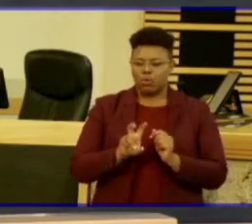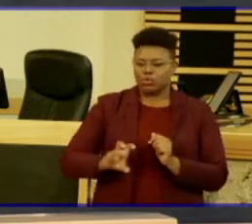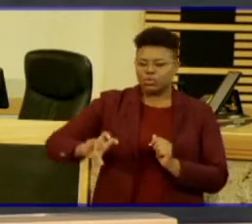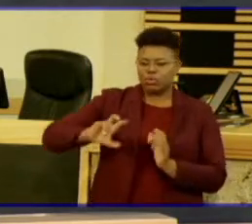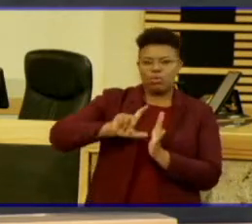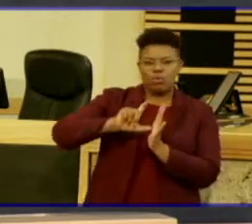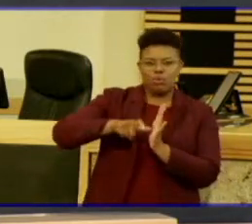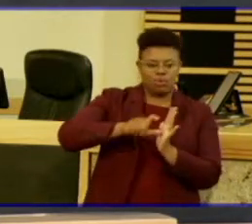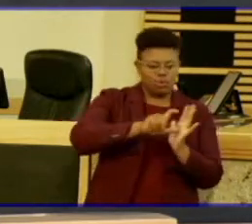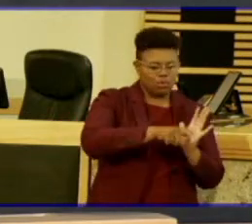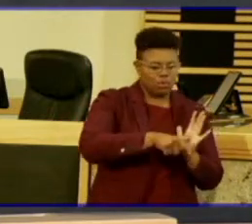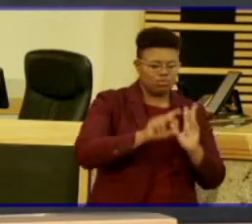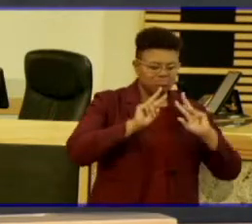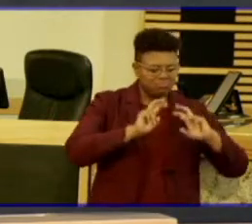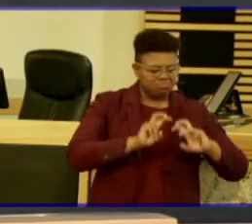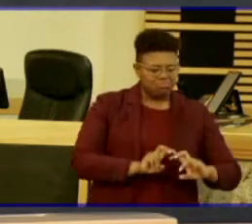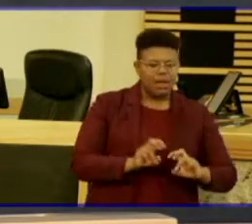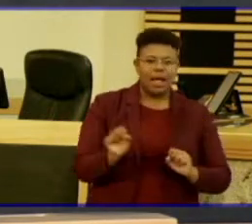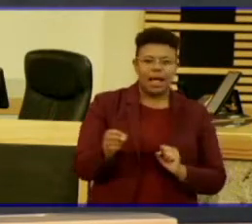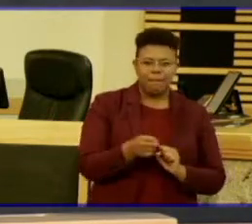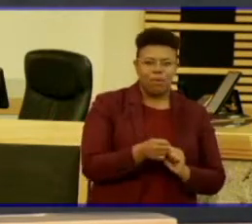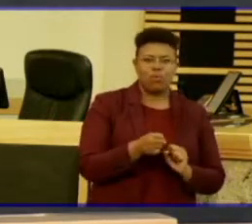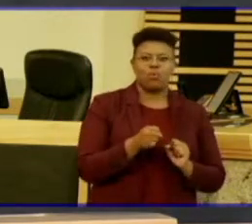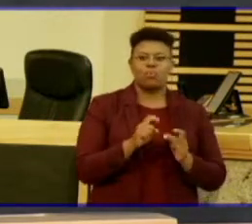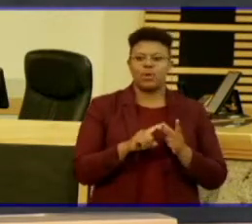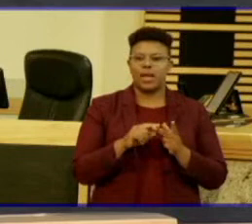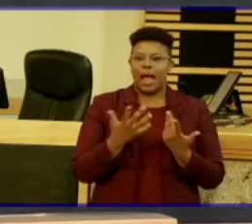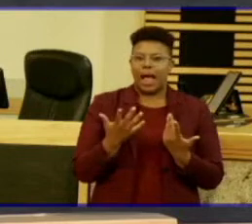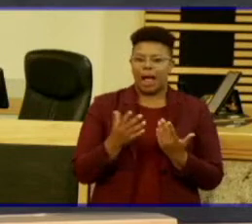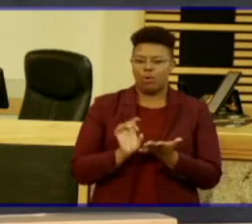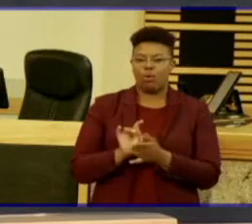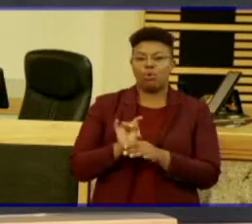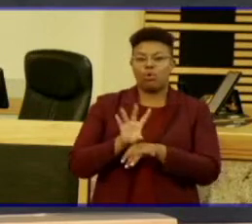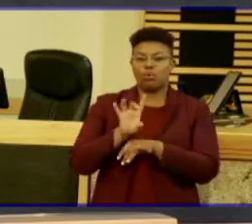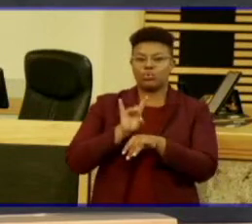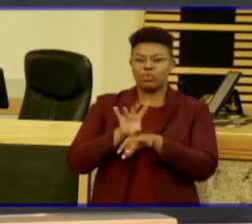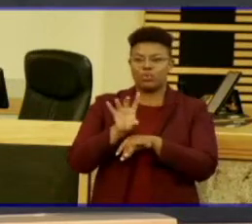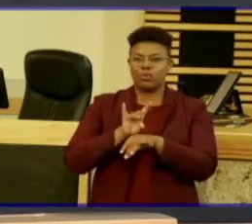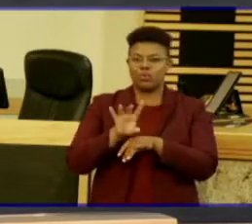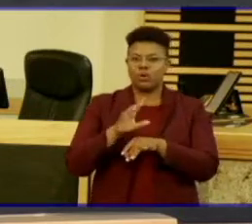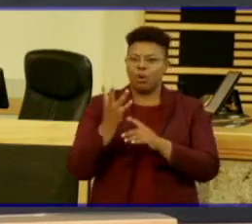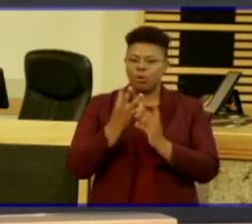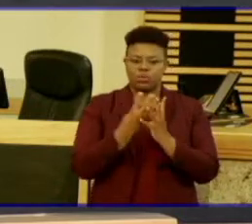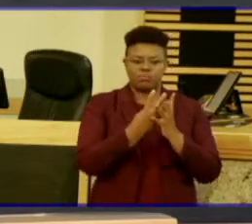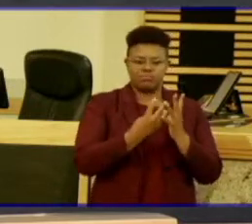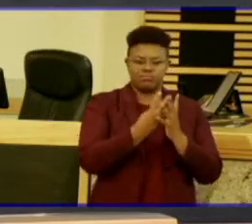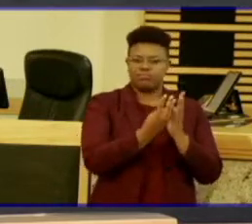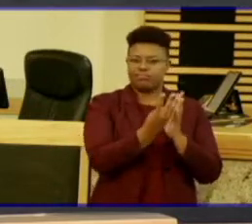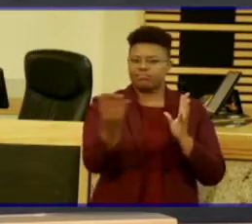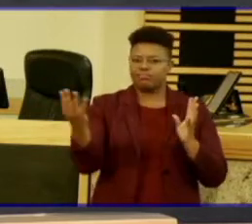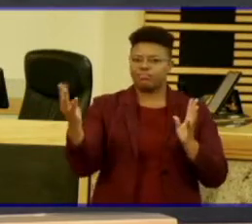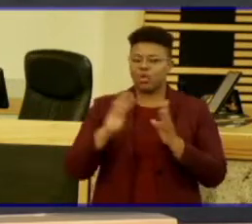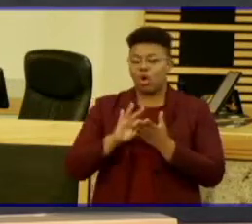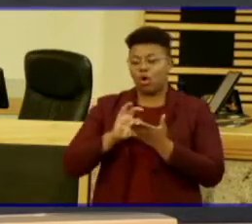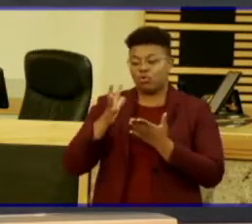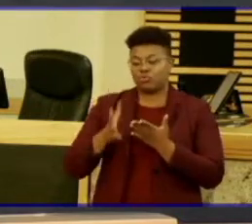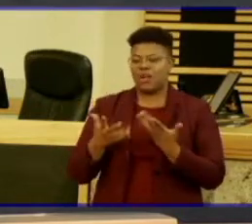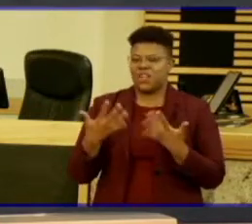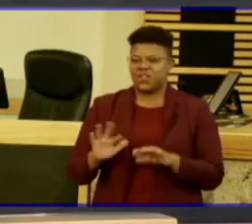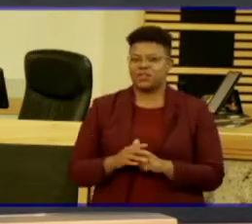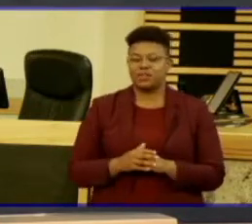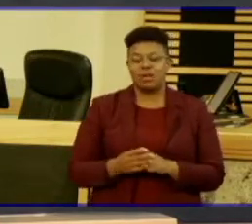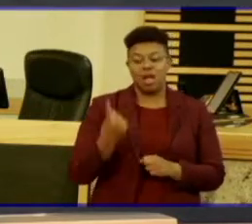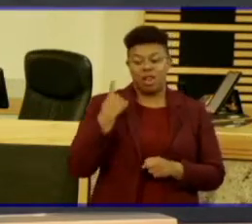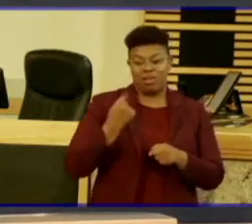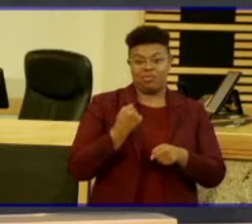surveys, appointment of the bulk and the top infrastructure consultant and fencing contractor. In the previous SOPA,